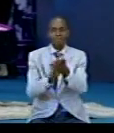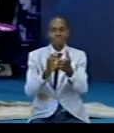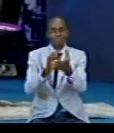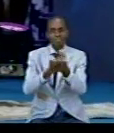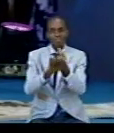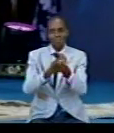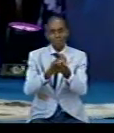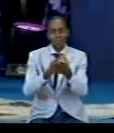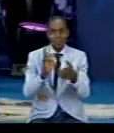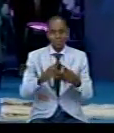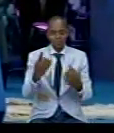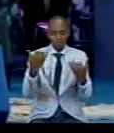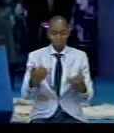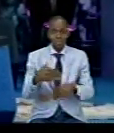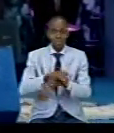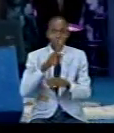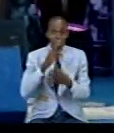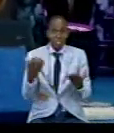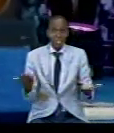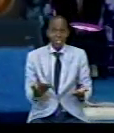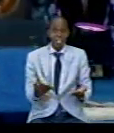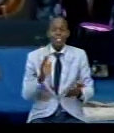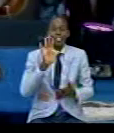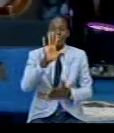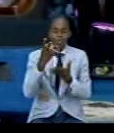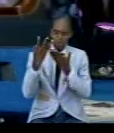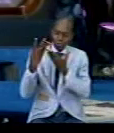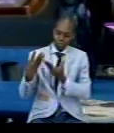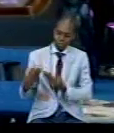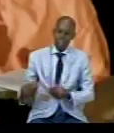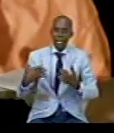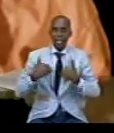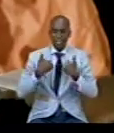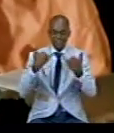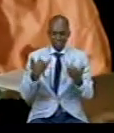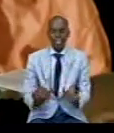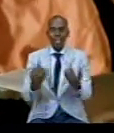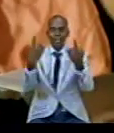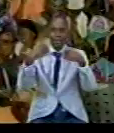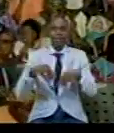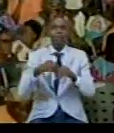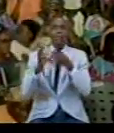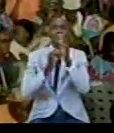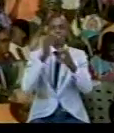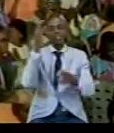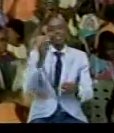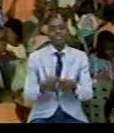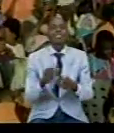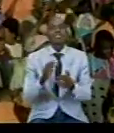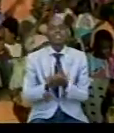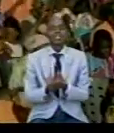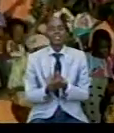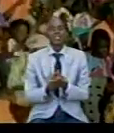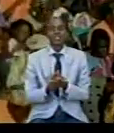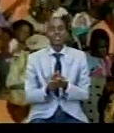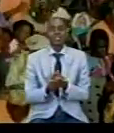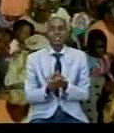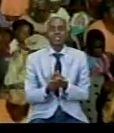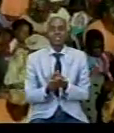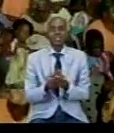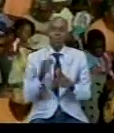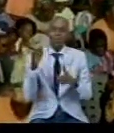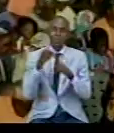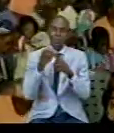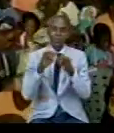there tonight. Your solution has now come. Look at point number two there. Point